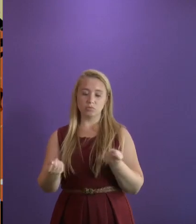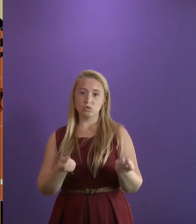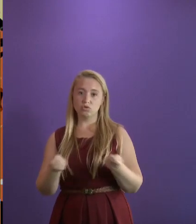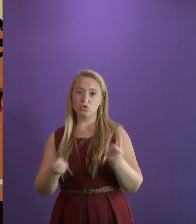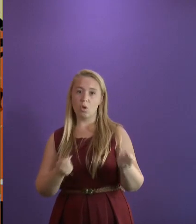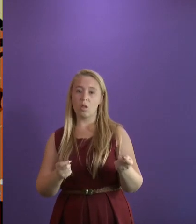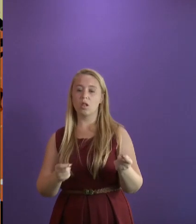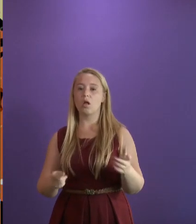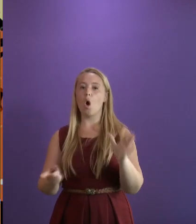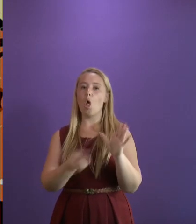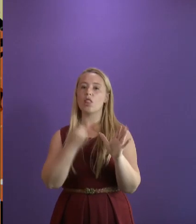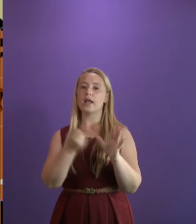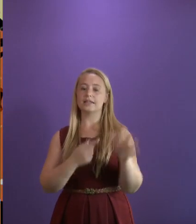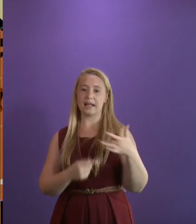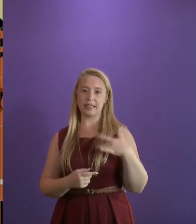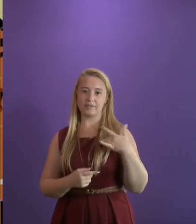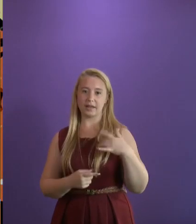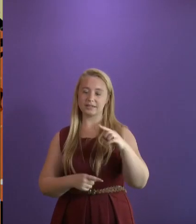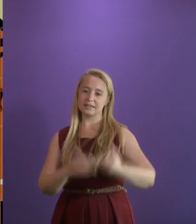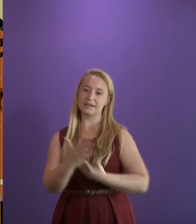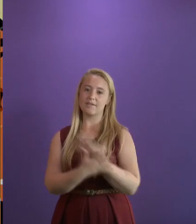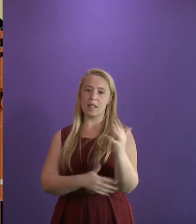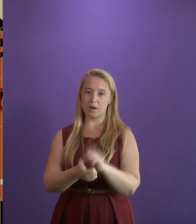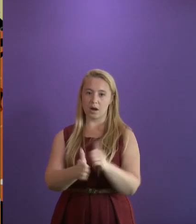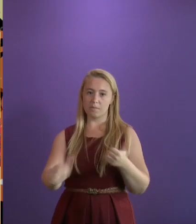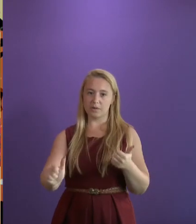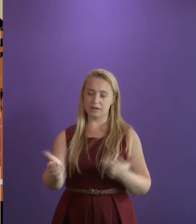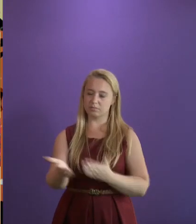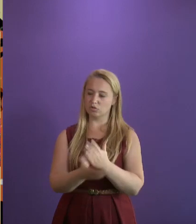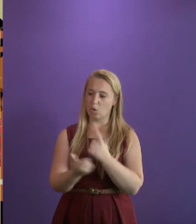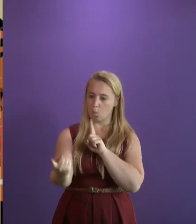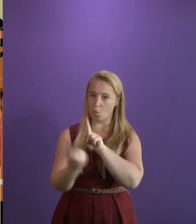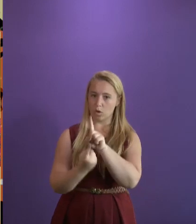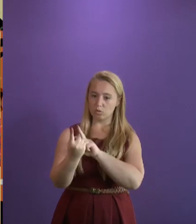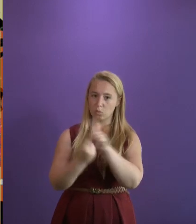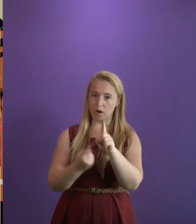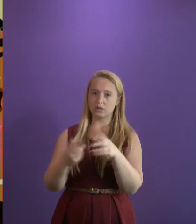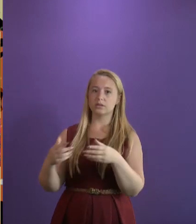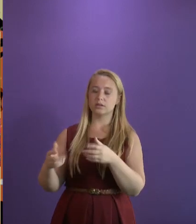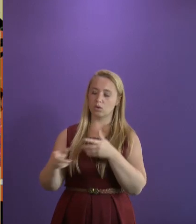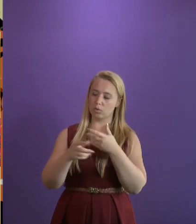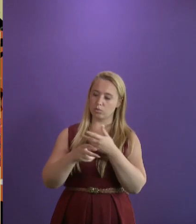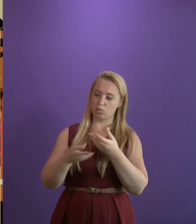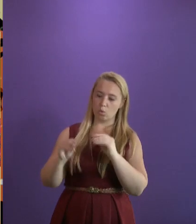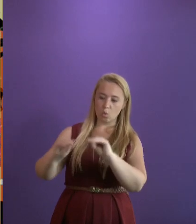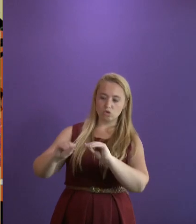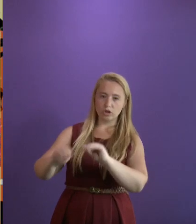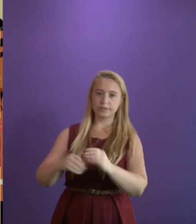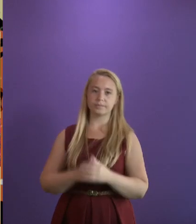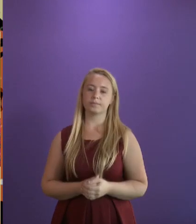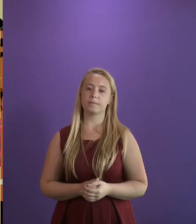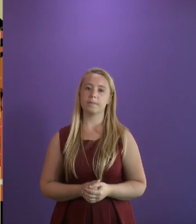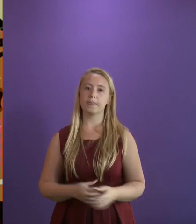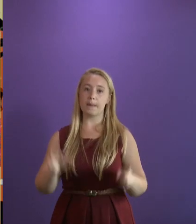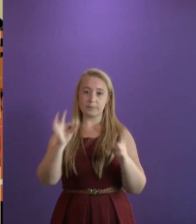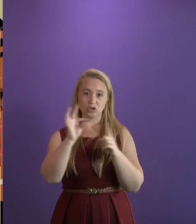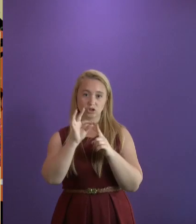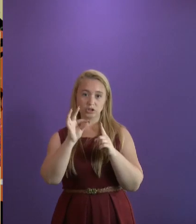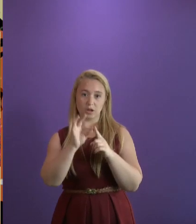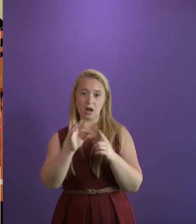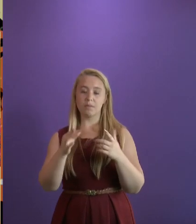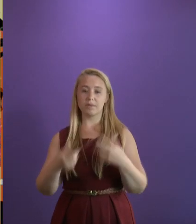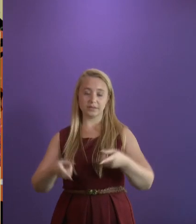Living, and she oversees specialised one-to-one leadership coaching as part of this work. Patricia has been the director of